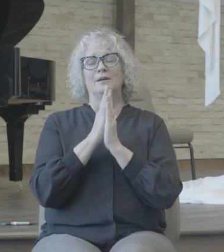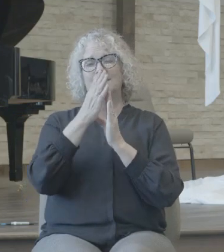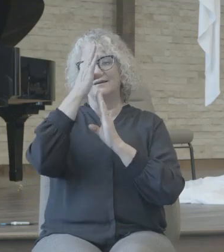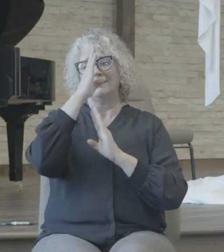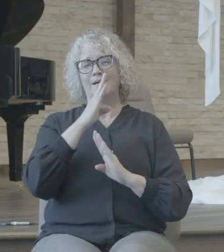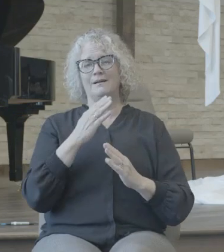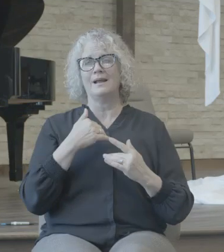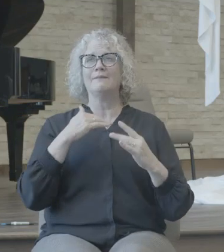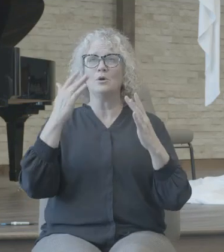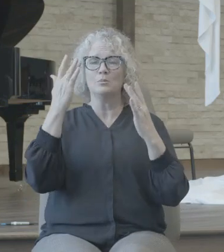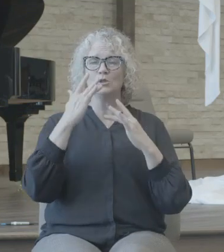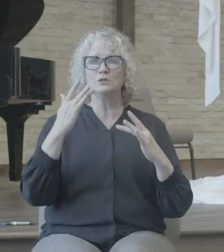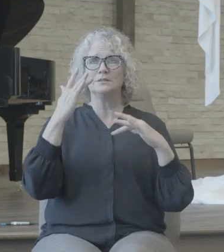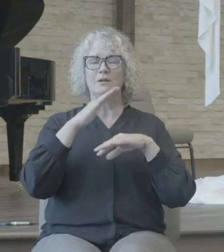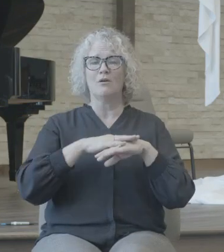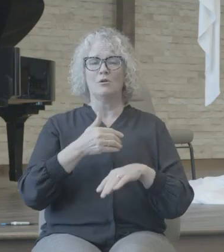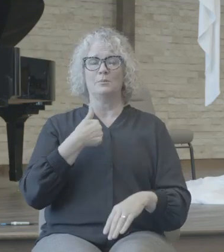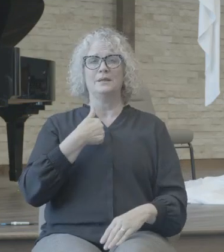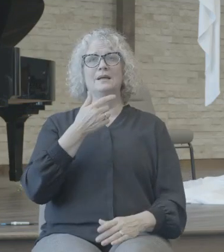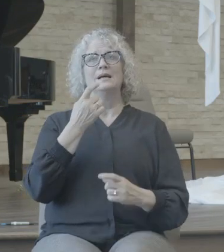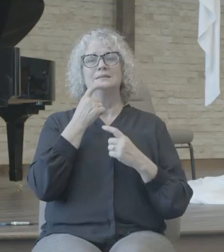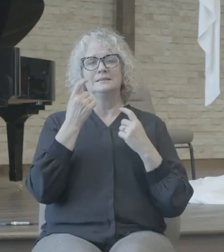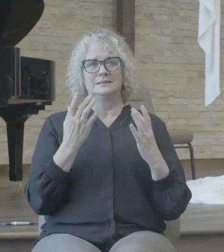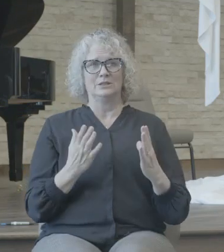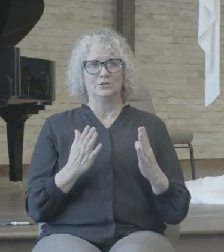have mercy on me, a sinner.